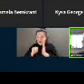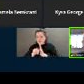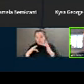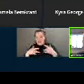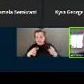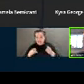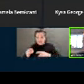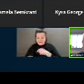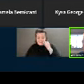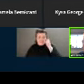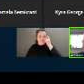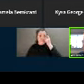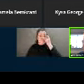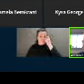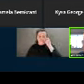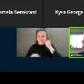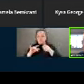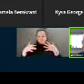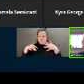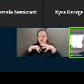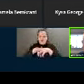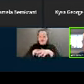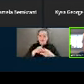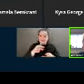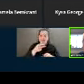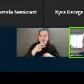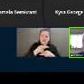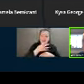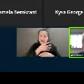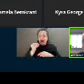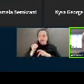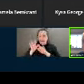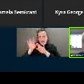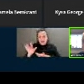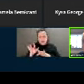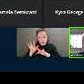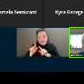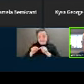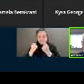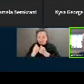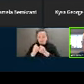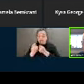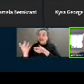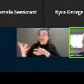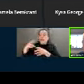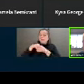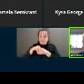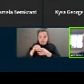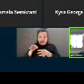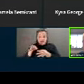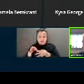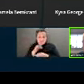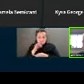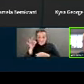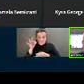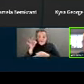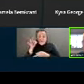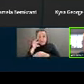that integrated care and condolence team, which you'll see includes spiritual care. And our spiritual care in the Red Cross